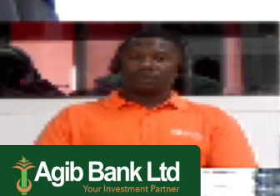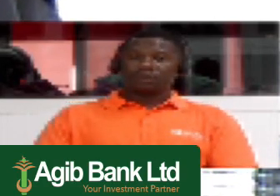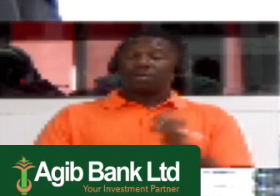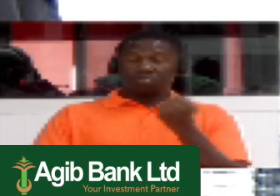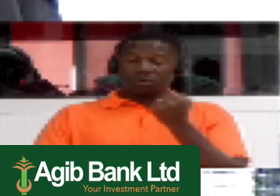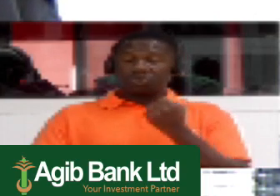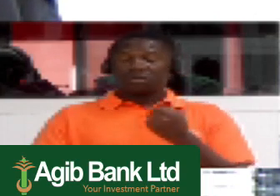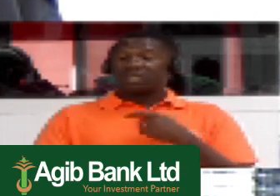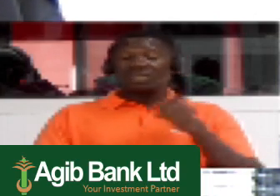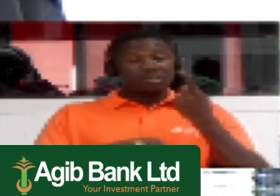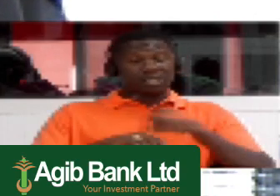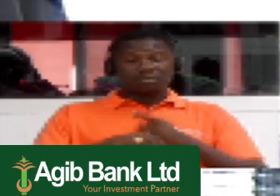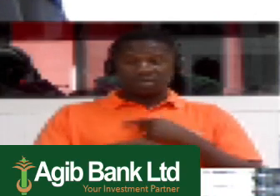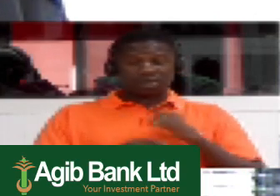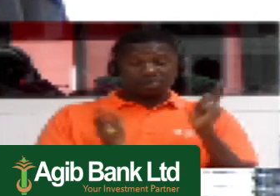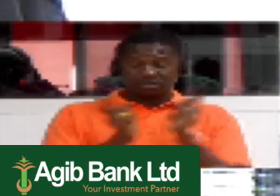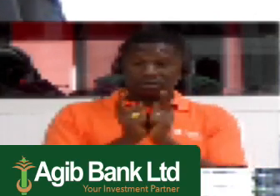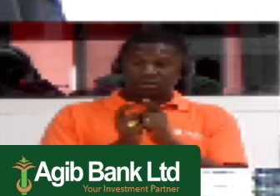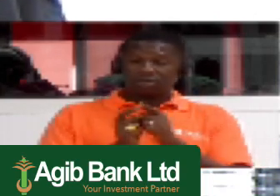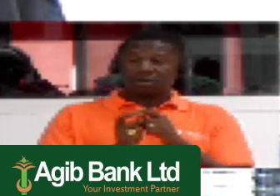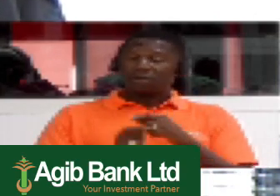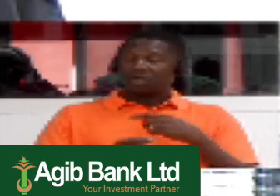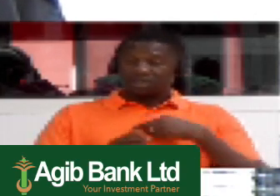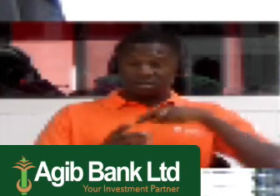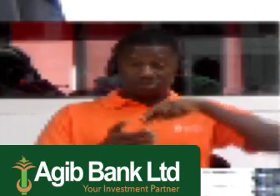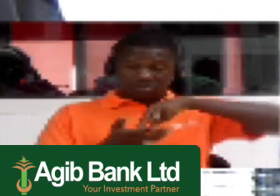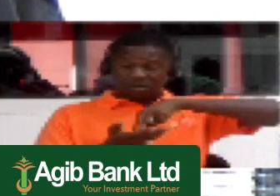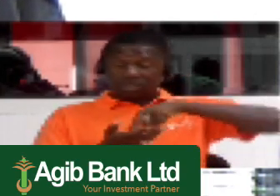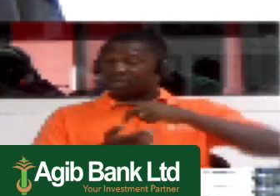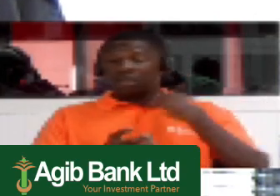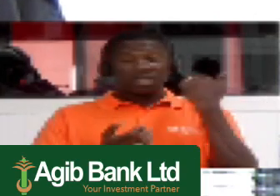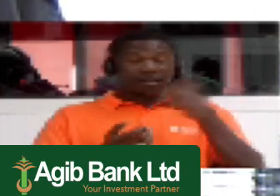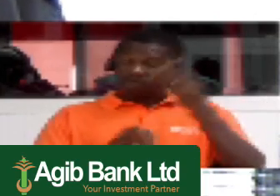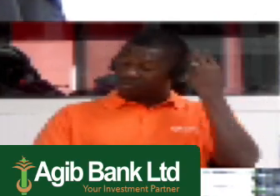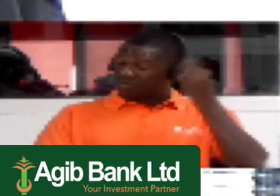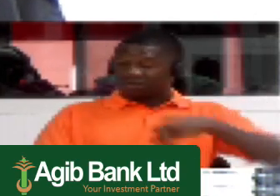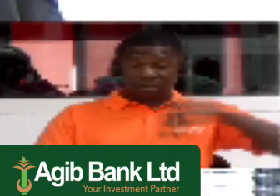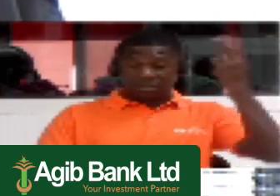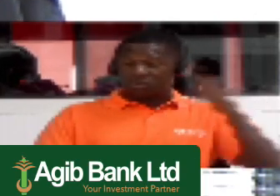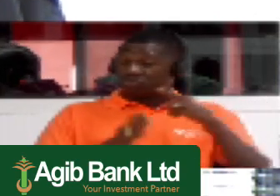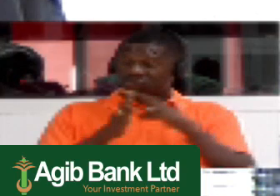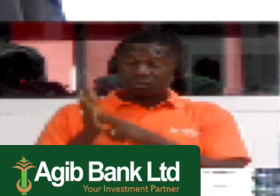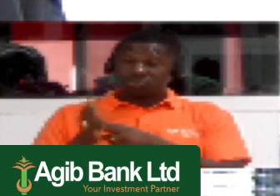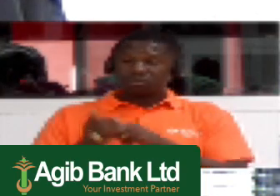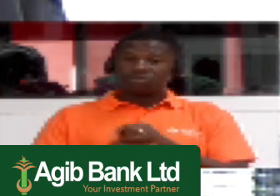Because each time they find out at our checkpoints, they do not observe any rules or